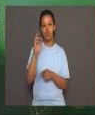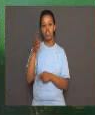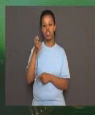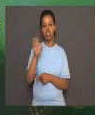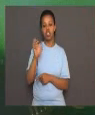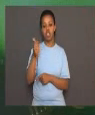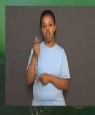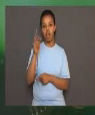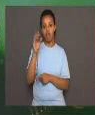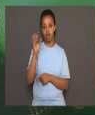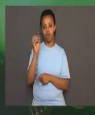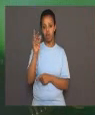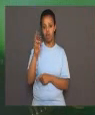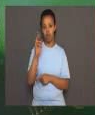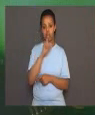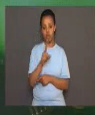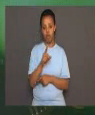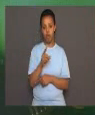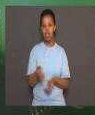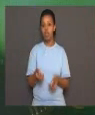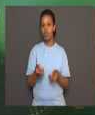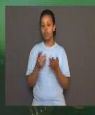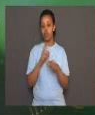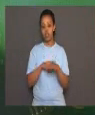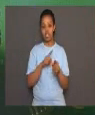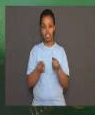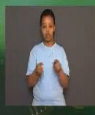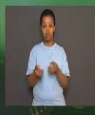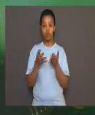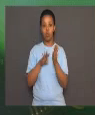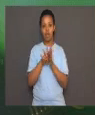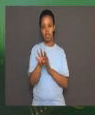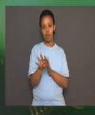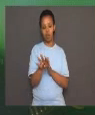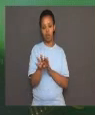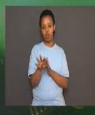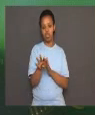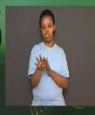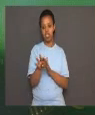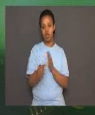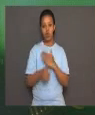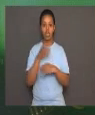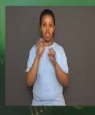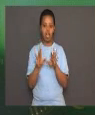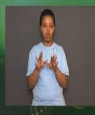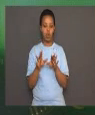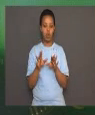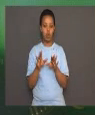However, most bacteria are completely harmless and can even